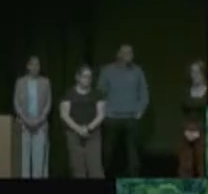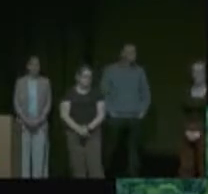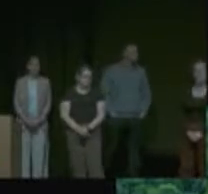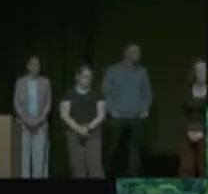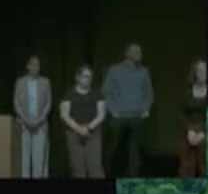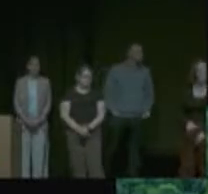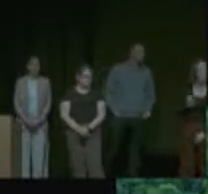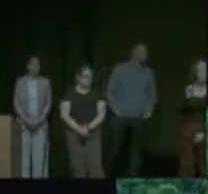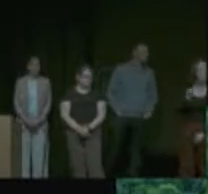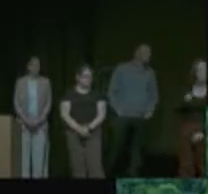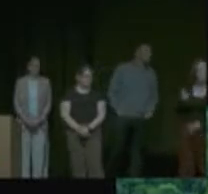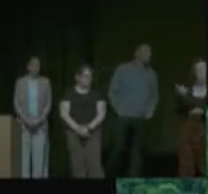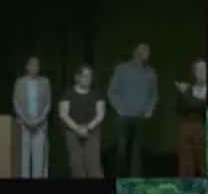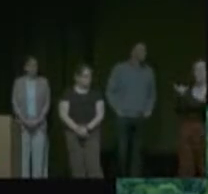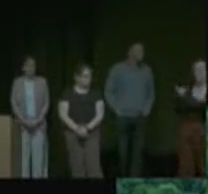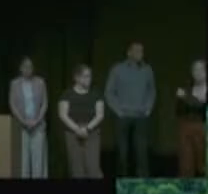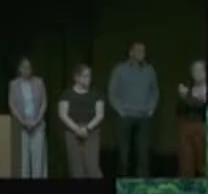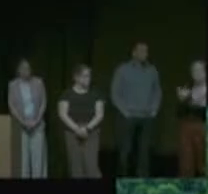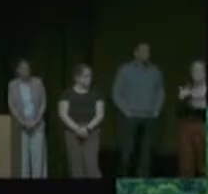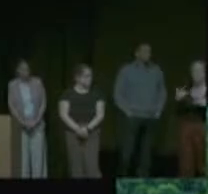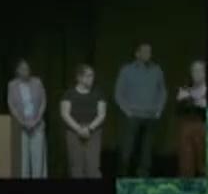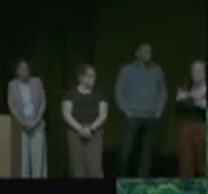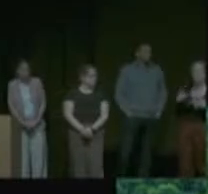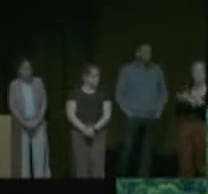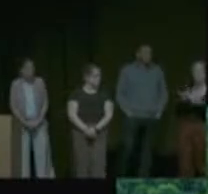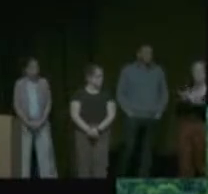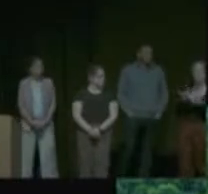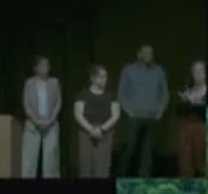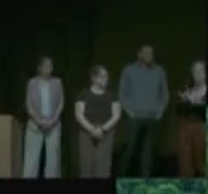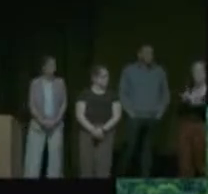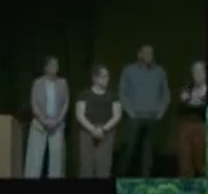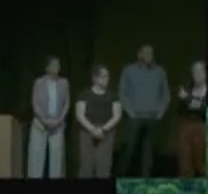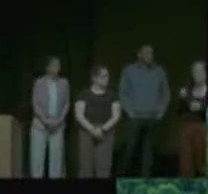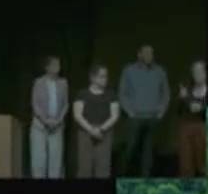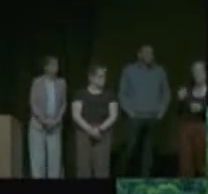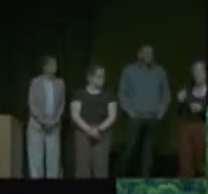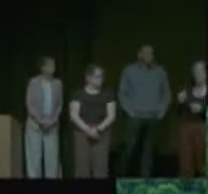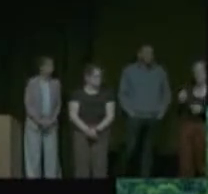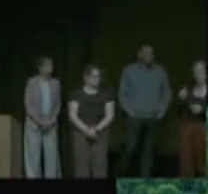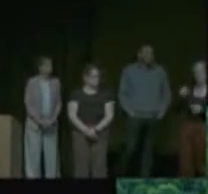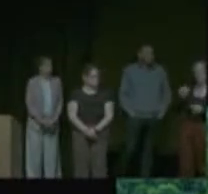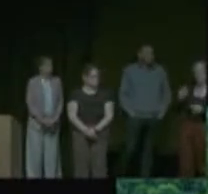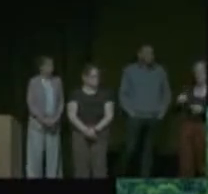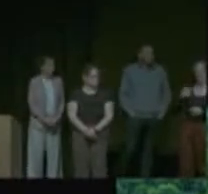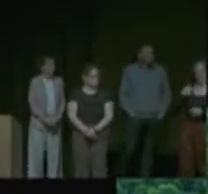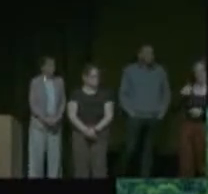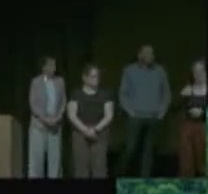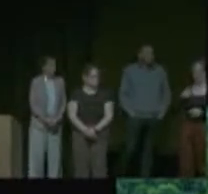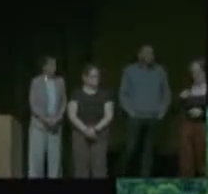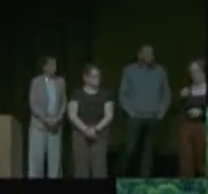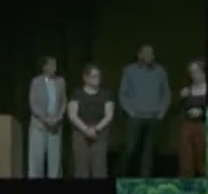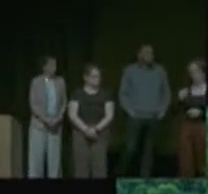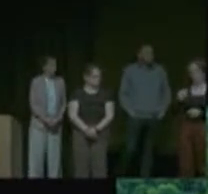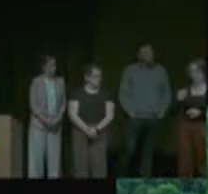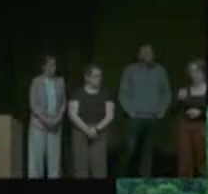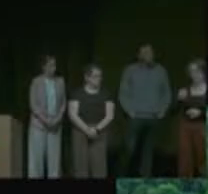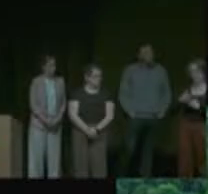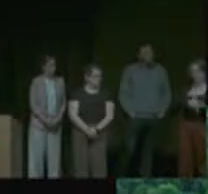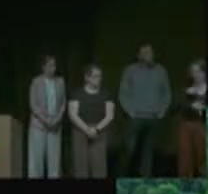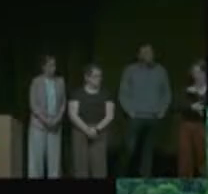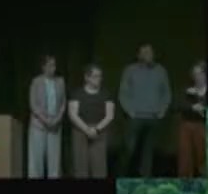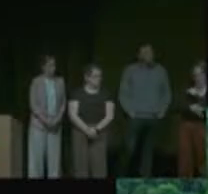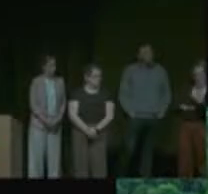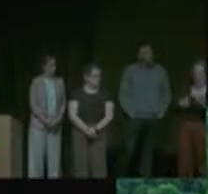So there's a lot of concern with downstream. As a Portage County neighbor, I was kind of thinking upstream a little bit. I guess I would like